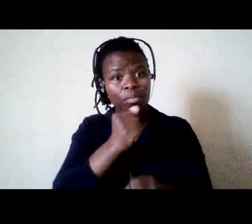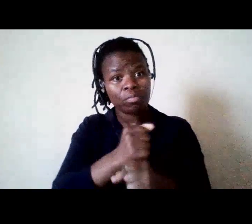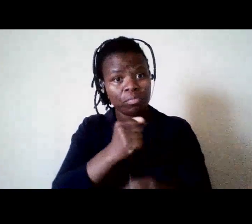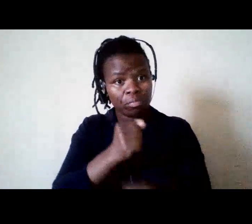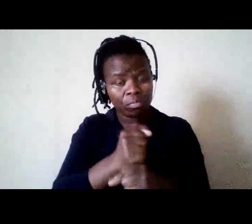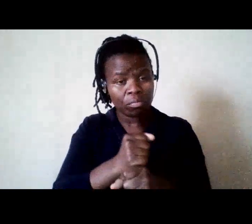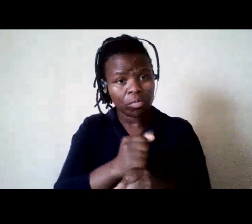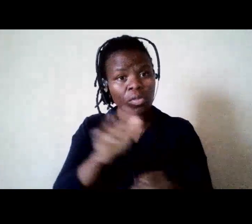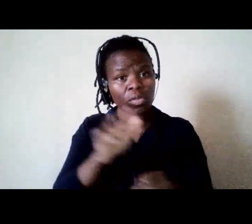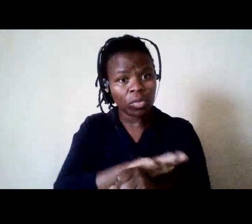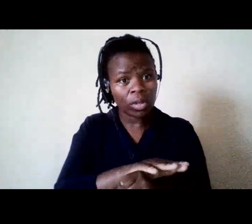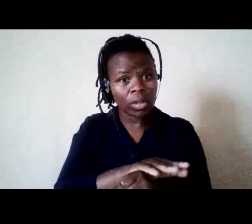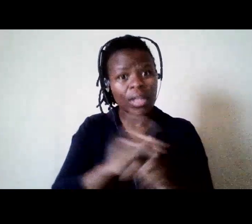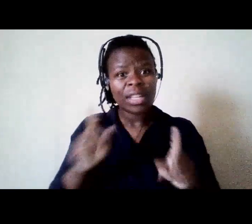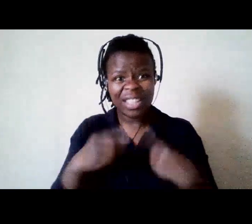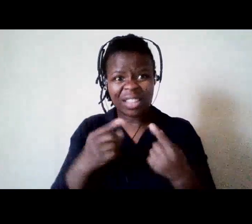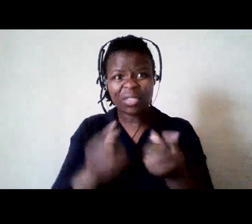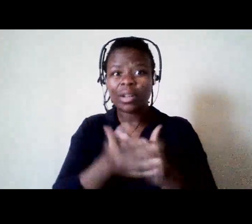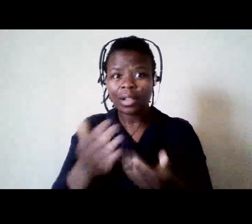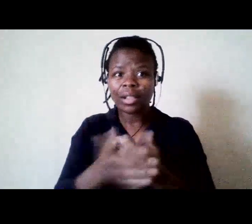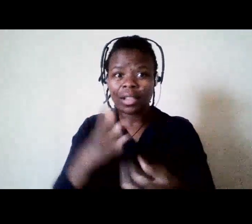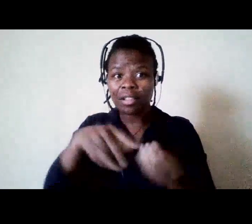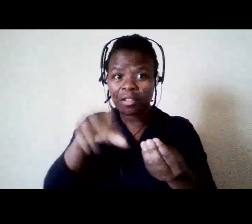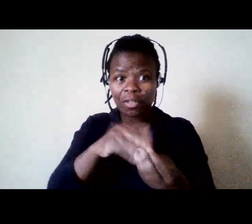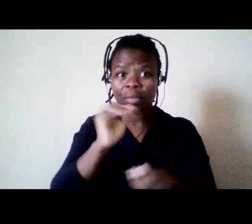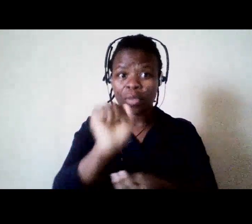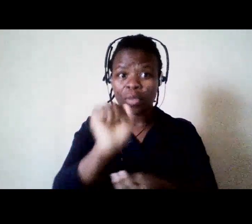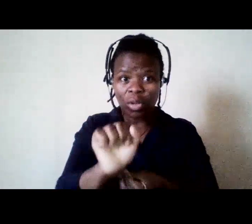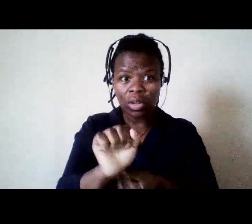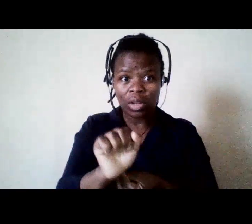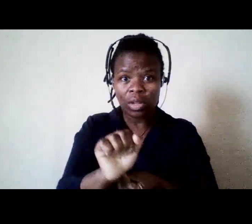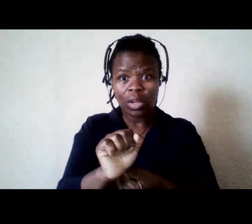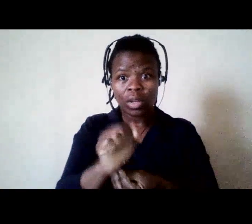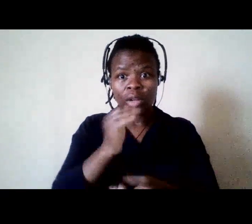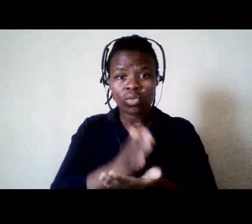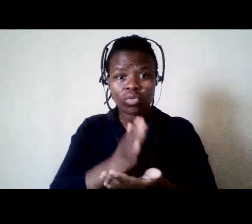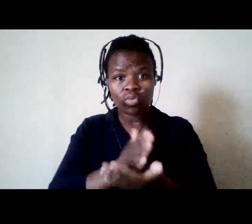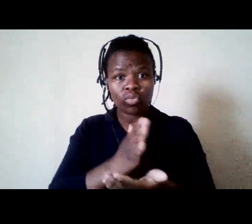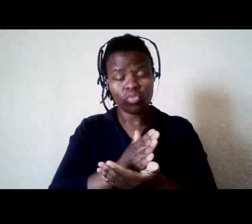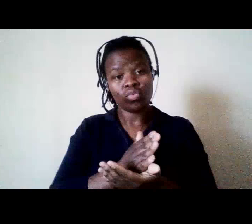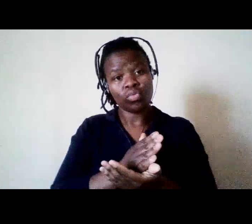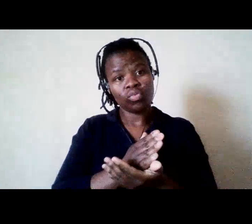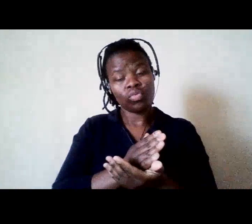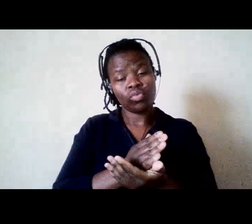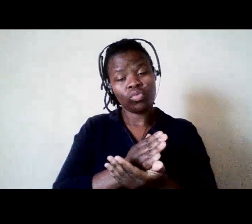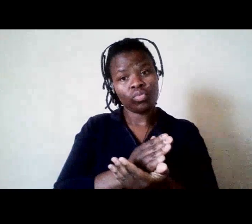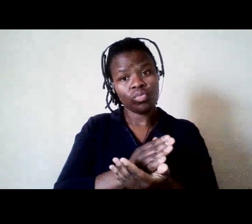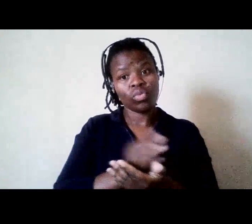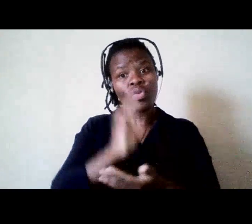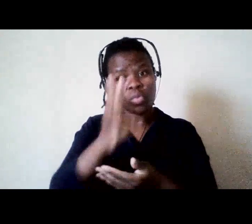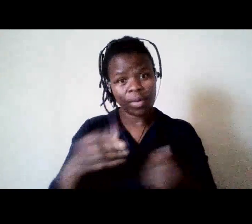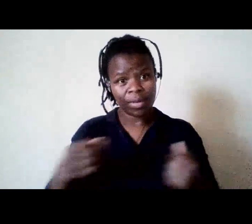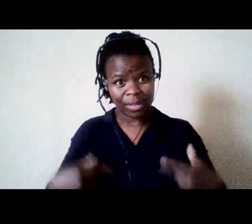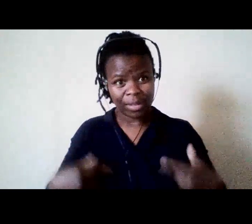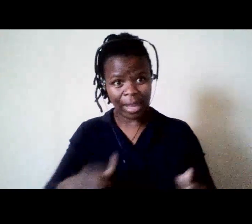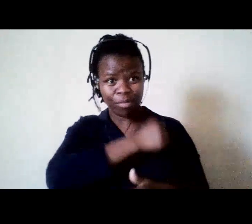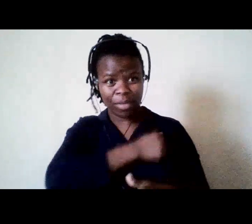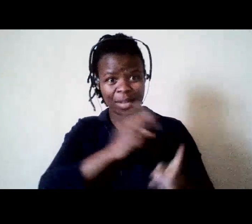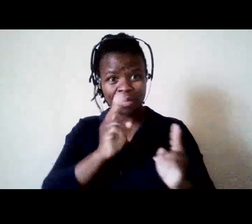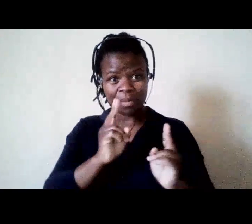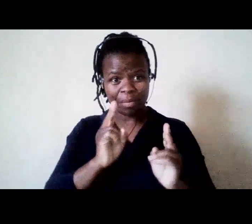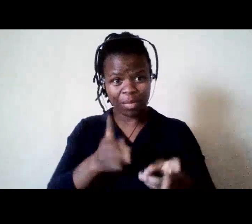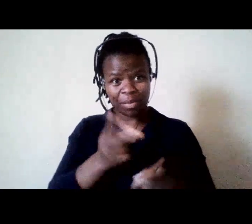family. You start to depend on other people for, support. Yeah. So very, very, very, very